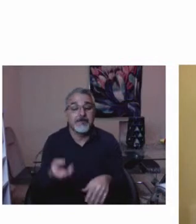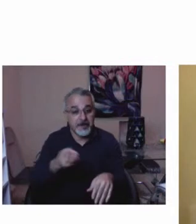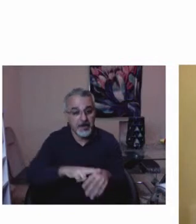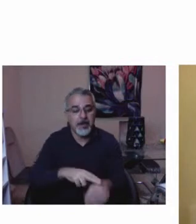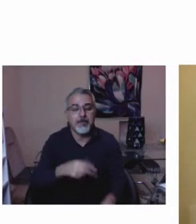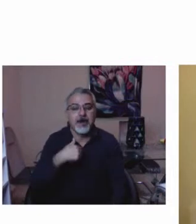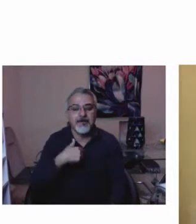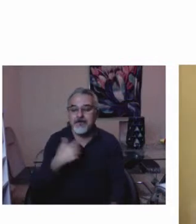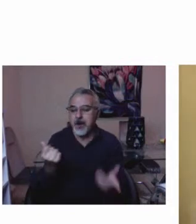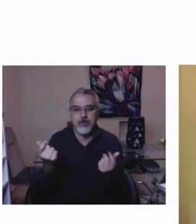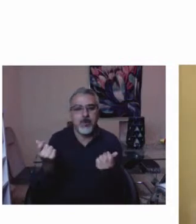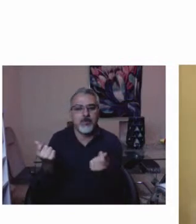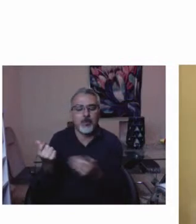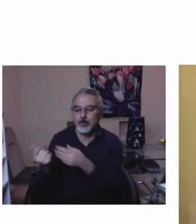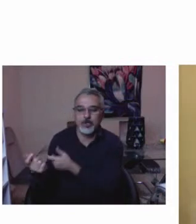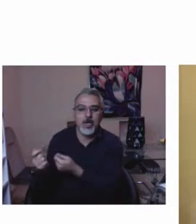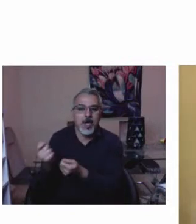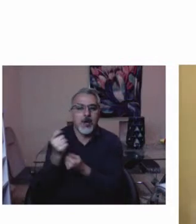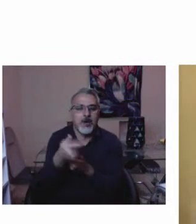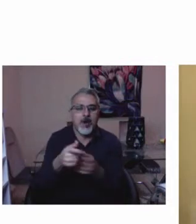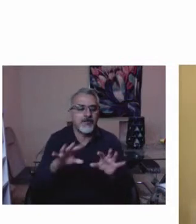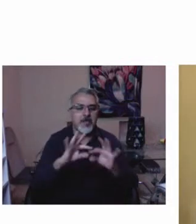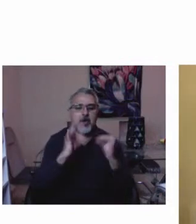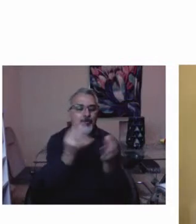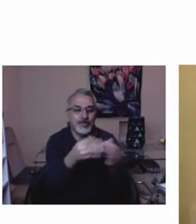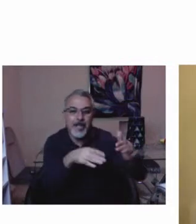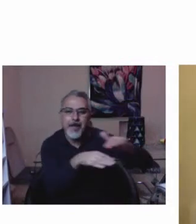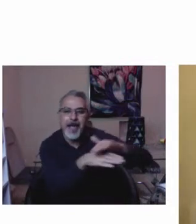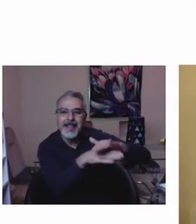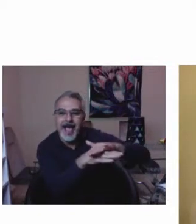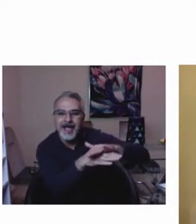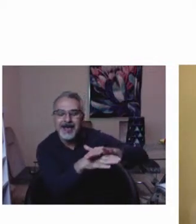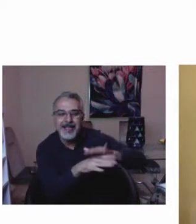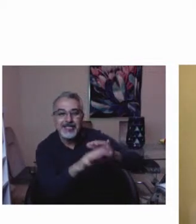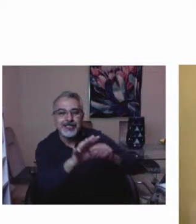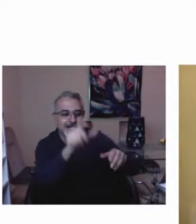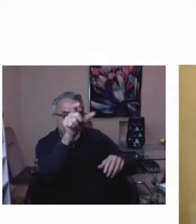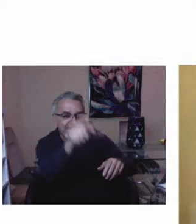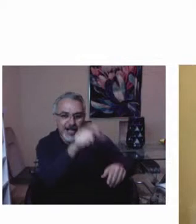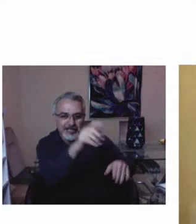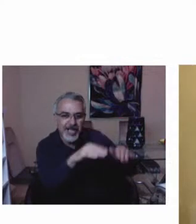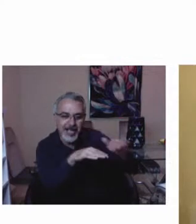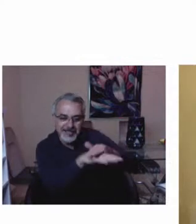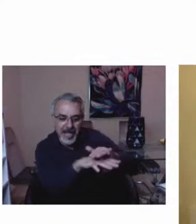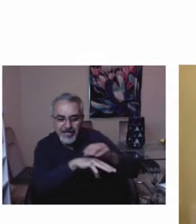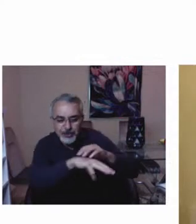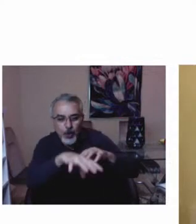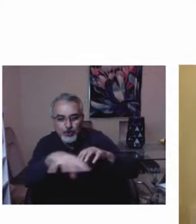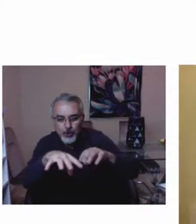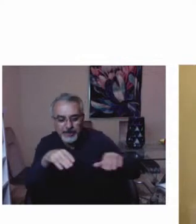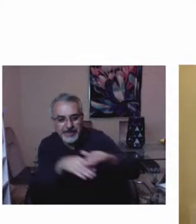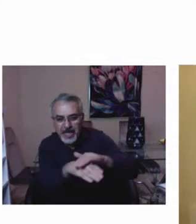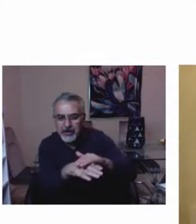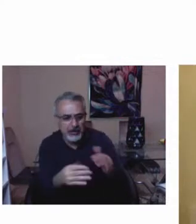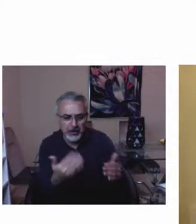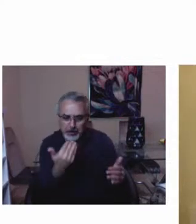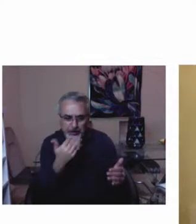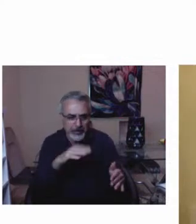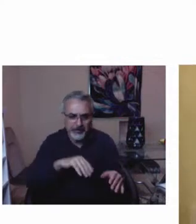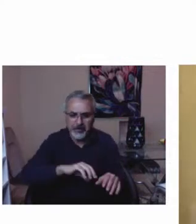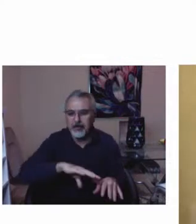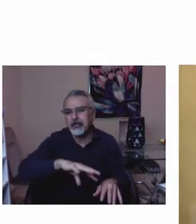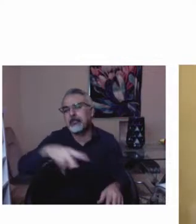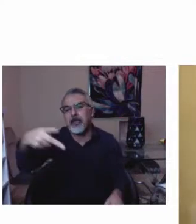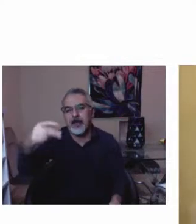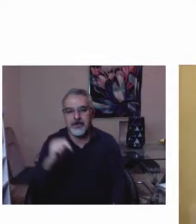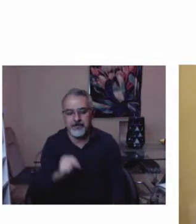international level interventions. Now, having worked with the young people at the YPS Research Network and also many young colleagues from around the world